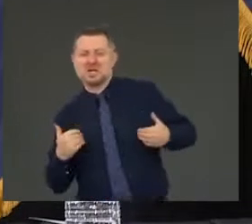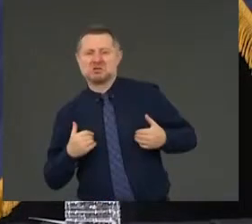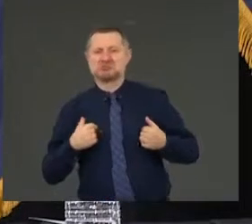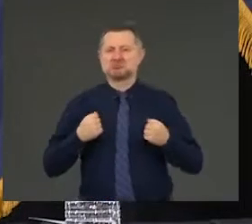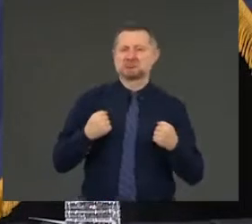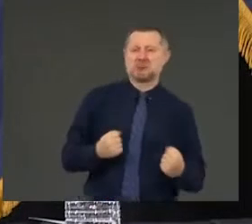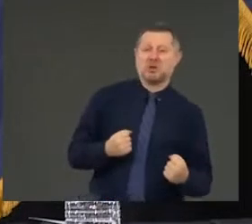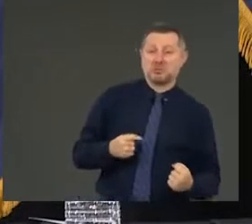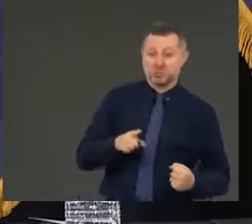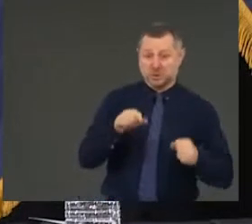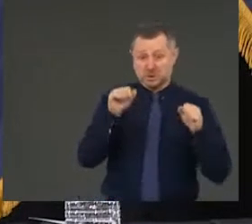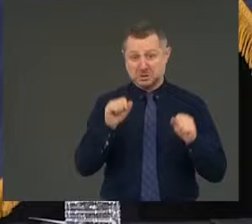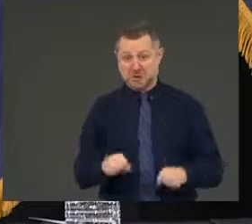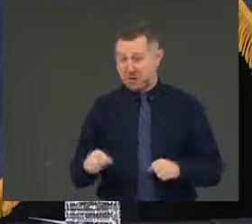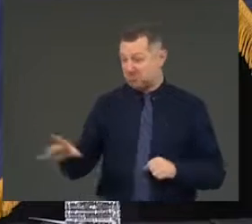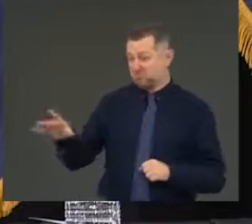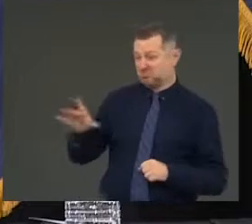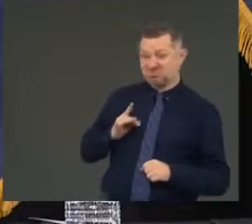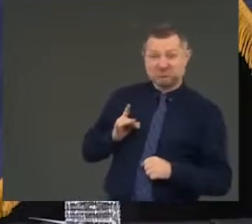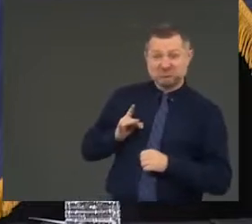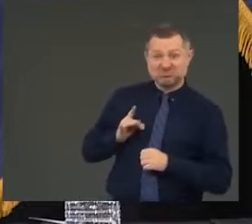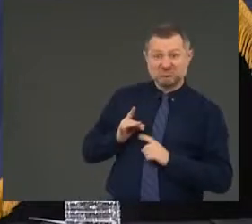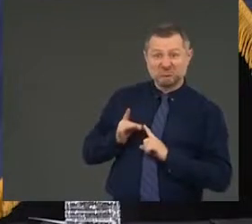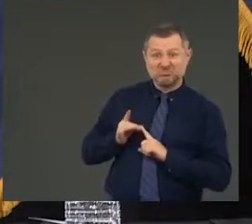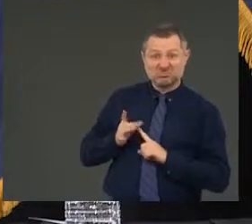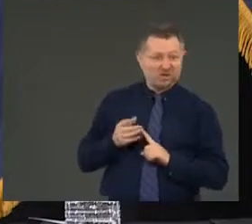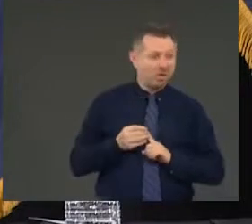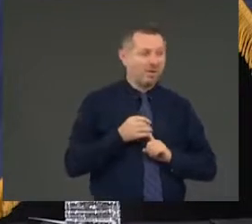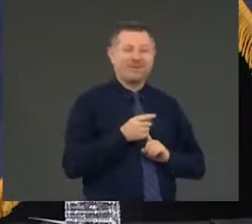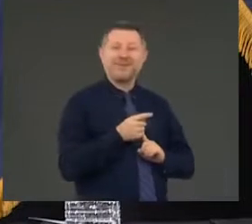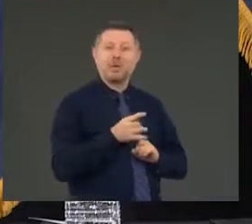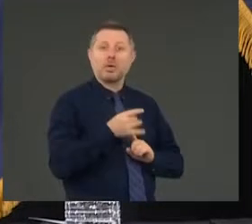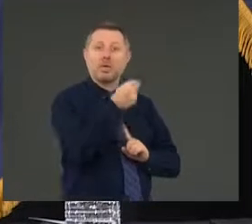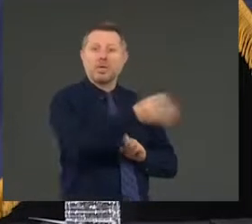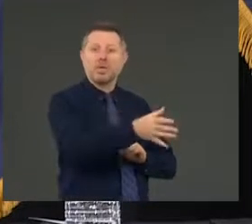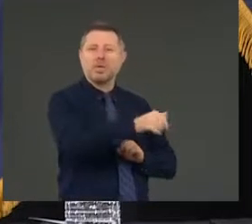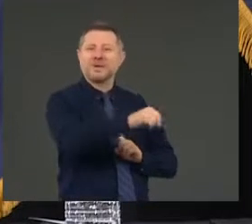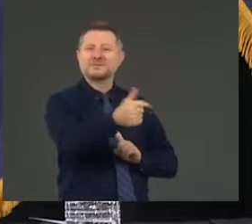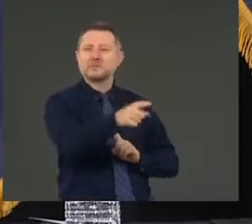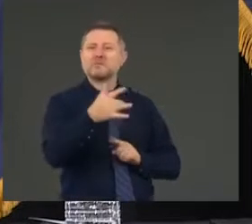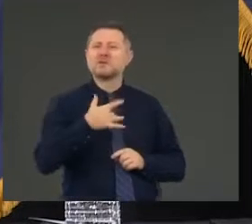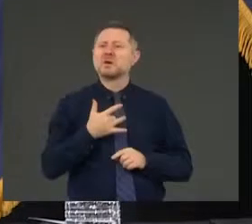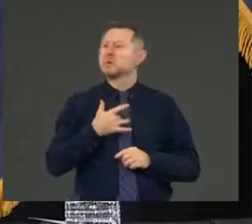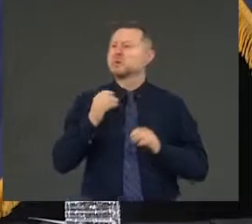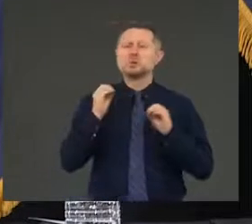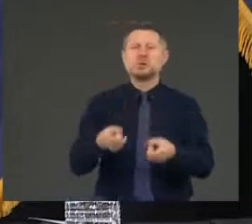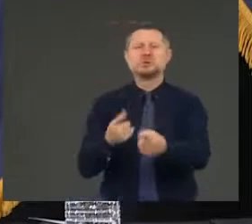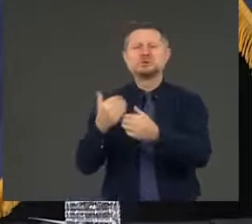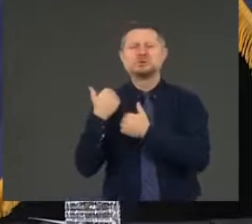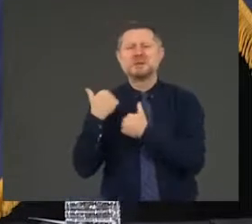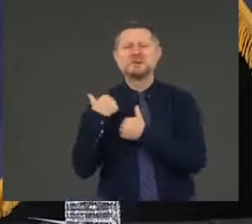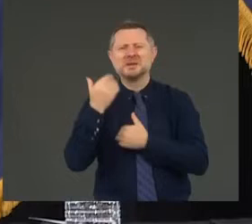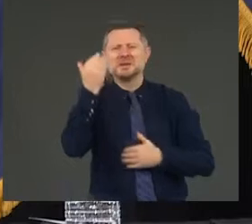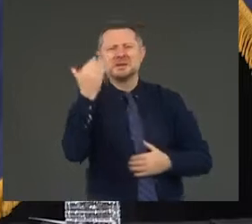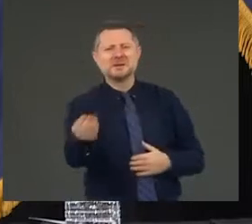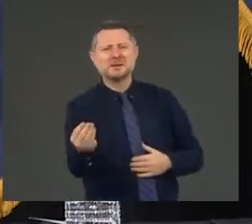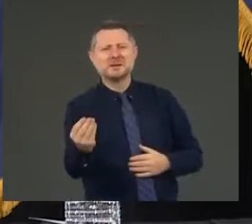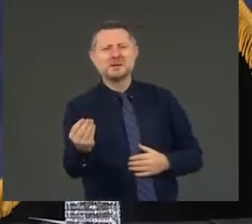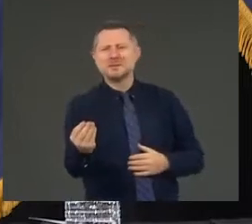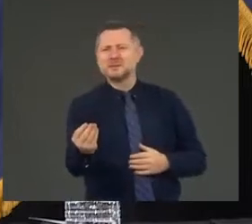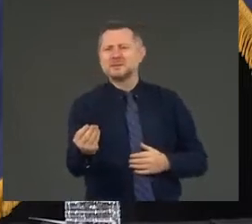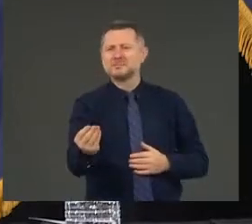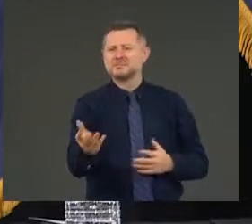then infect someone else. So it's just wholly irresponsible. And I don't see